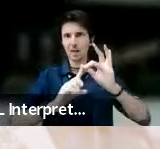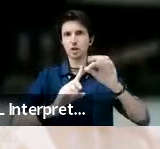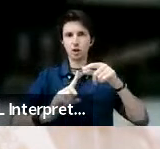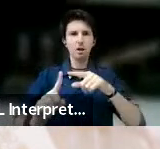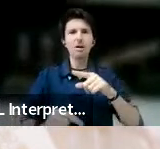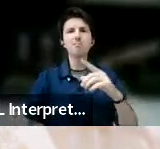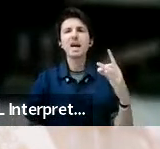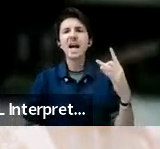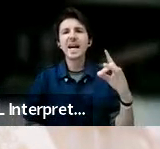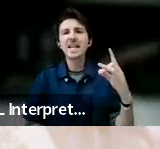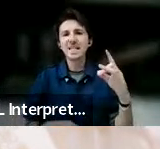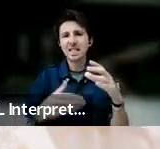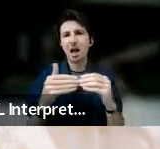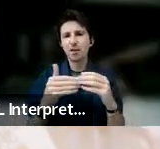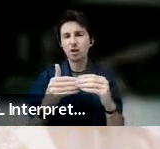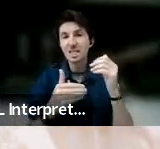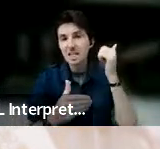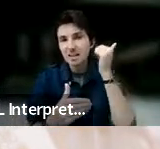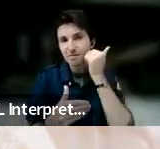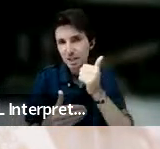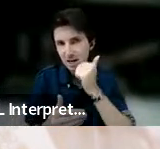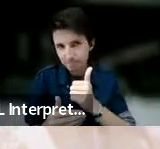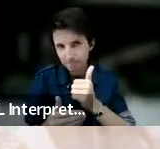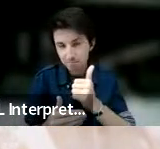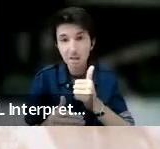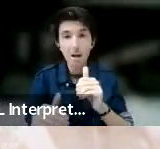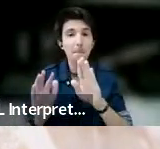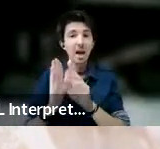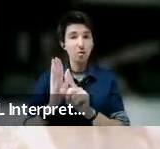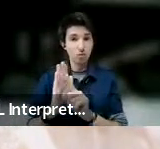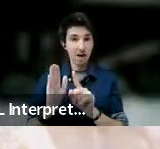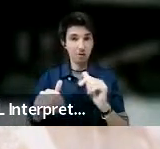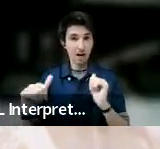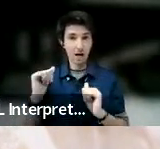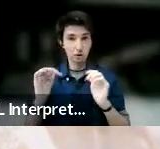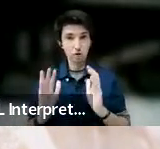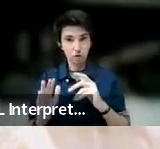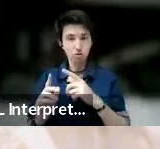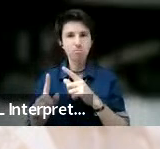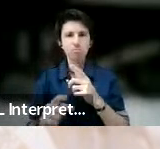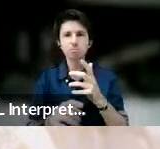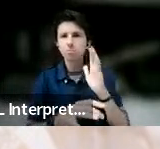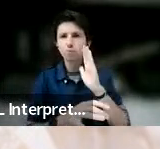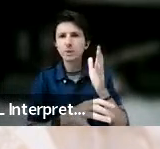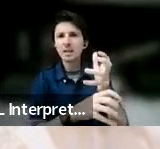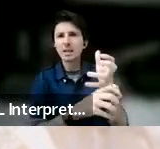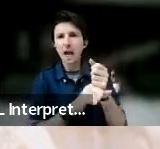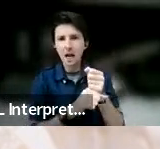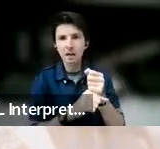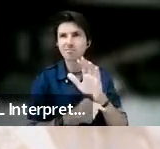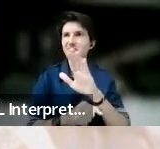And that is what the background actor will receive when they bring that type of wardrobe with them.